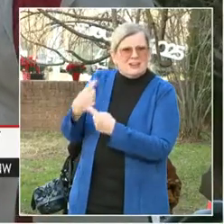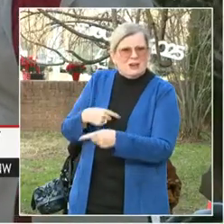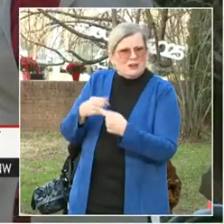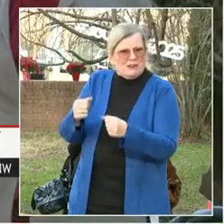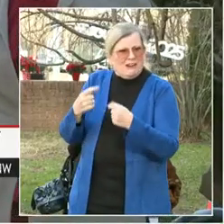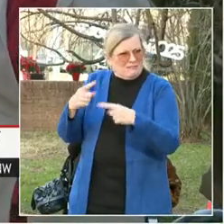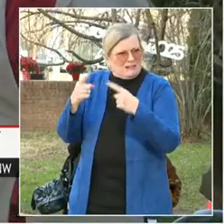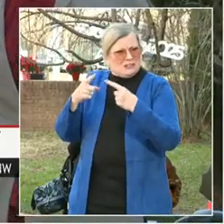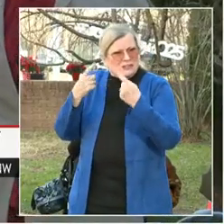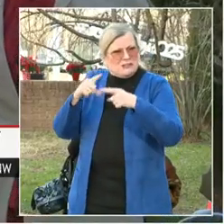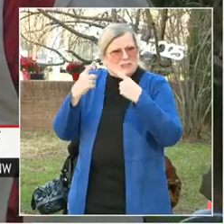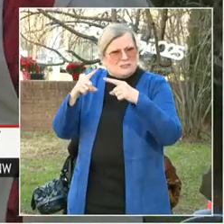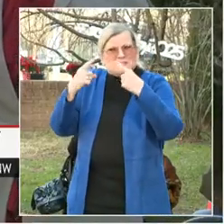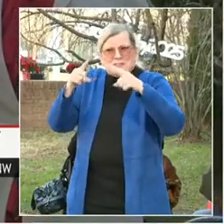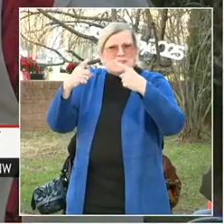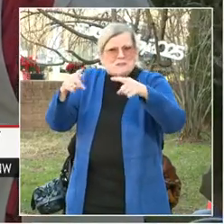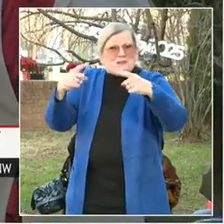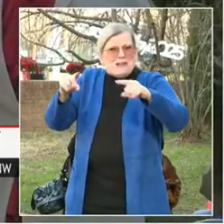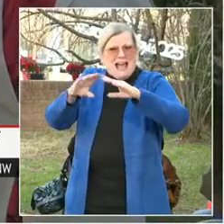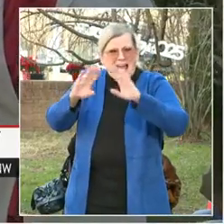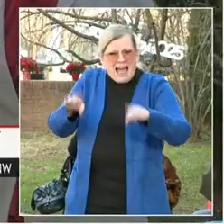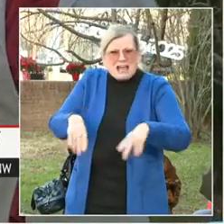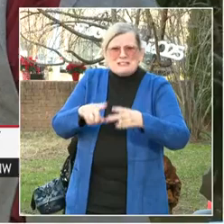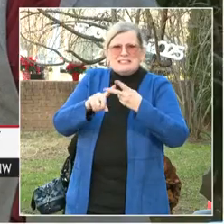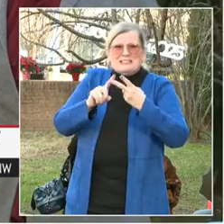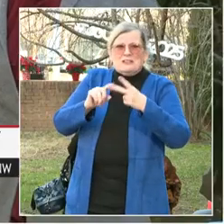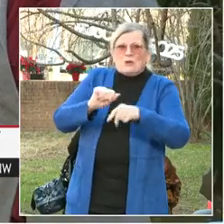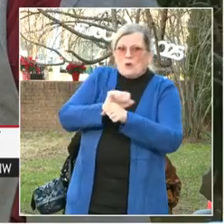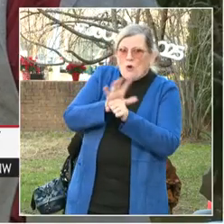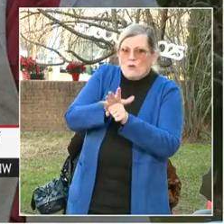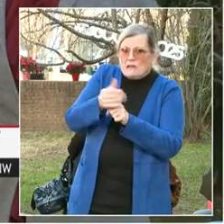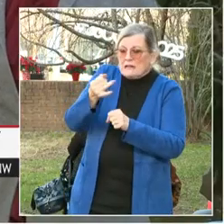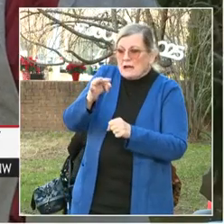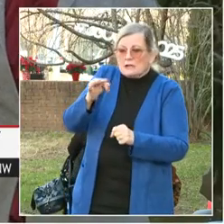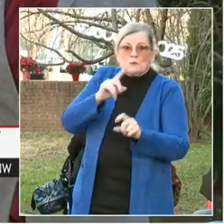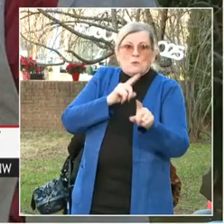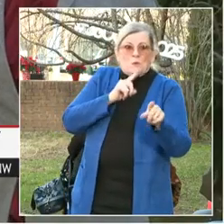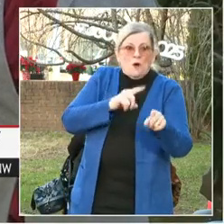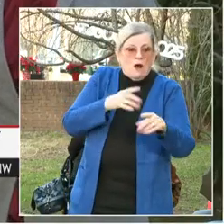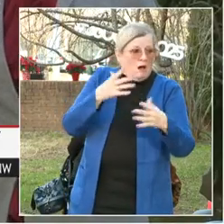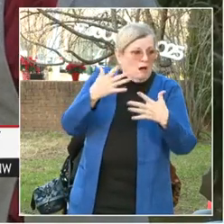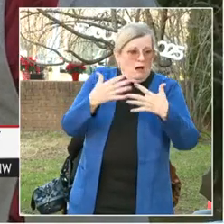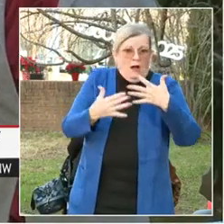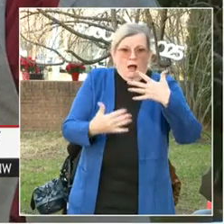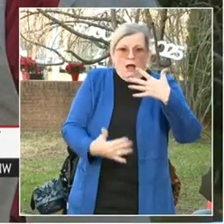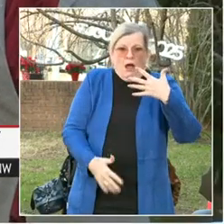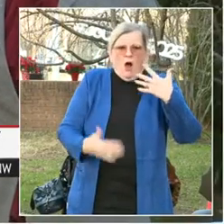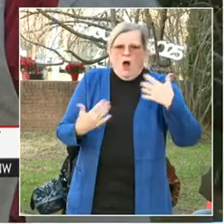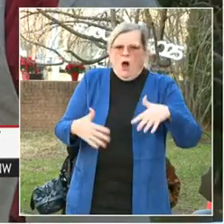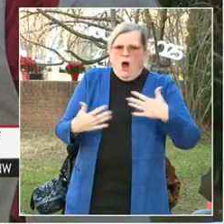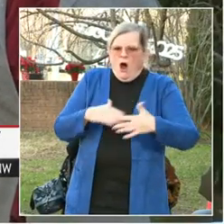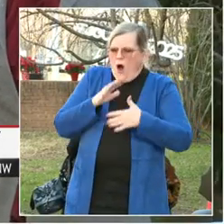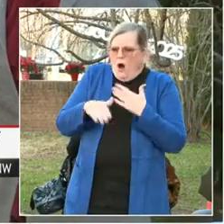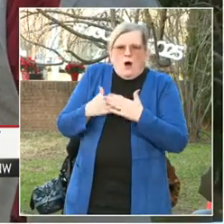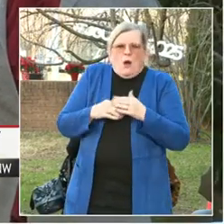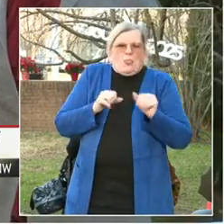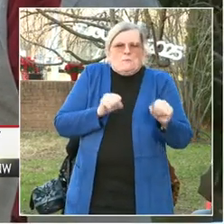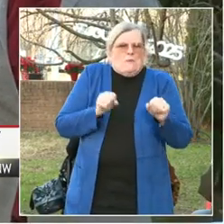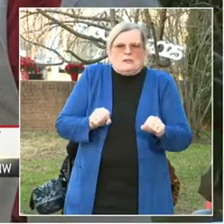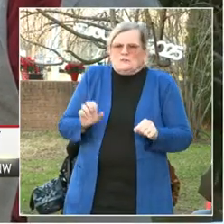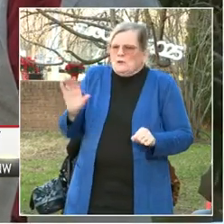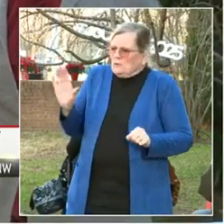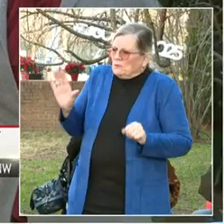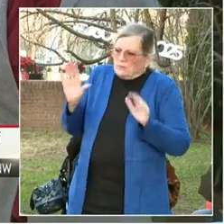including around housing, comp plan update, COVID-19 response and recovery, all of which was made possible by your exceptional leadership. Thank